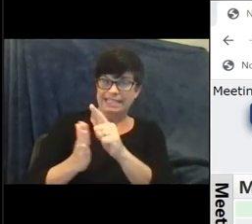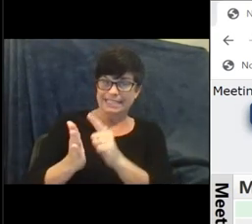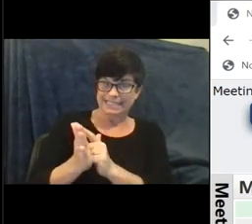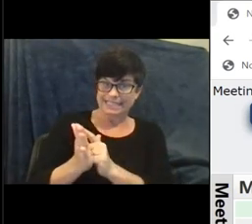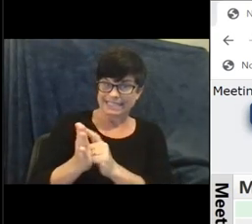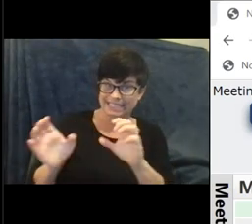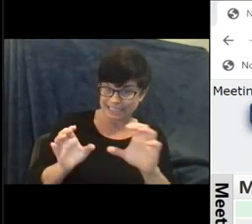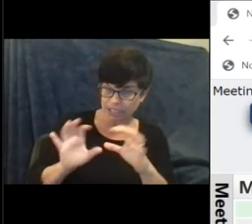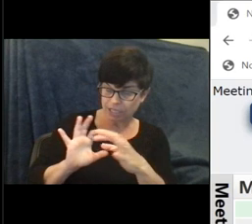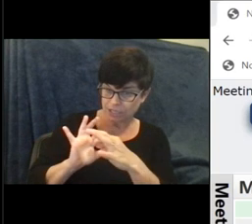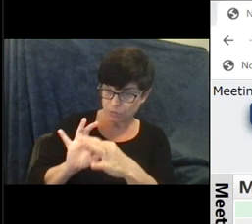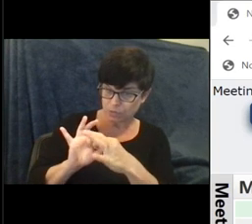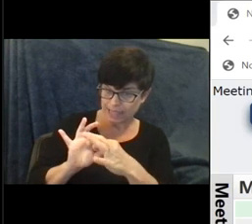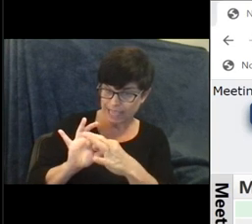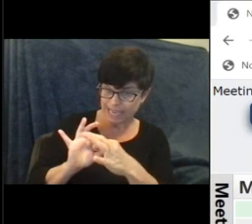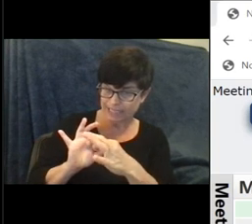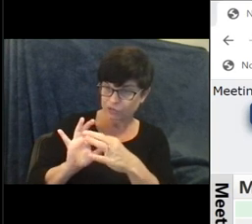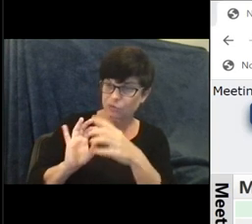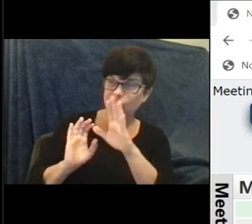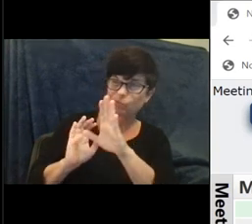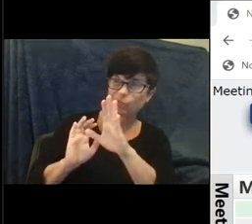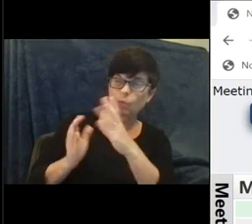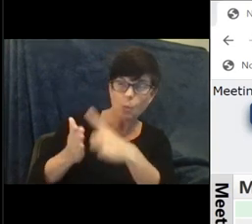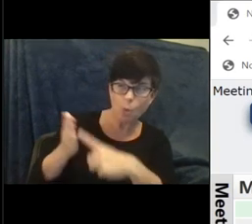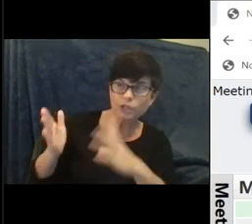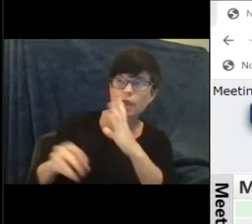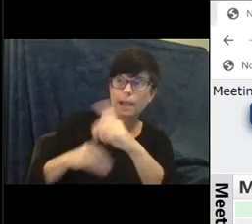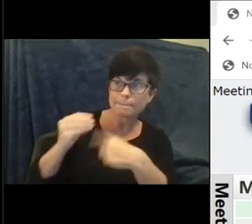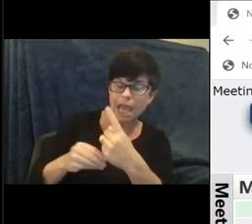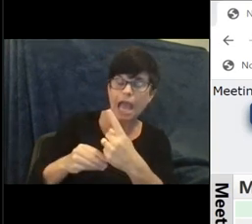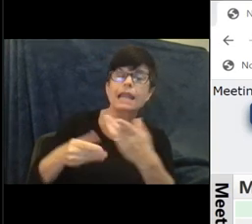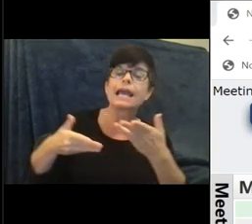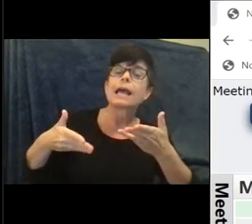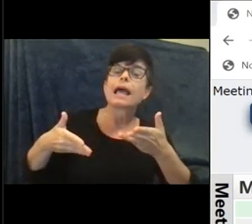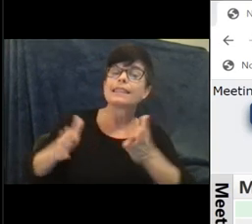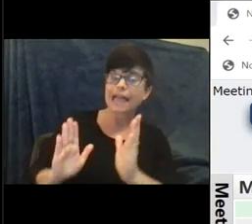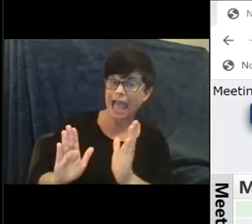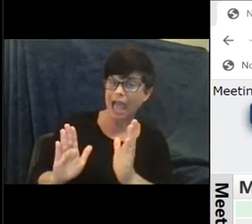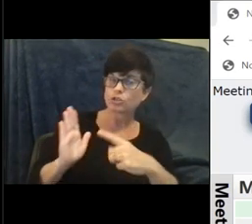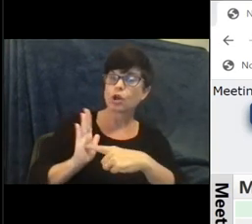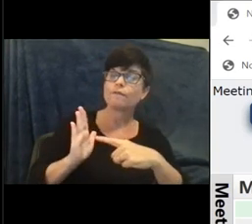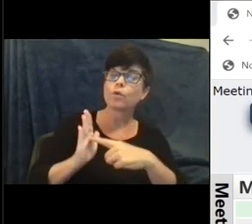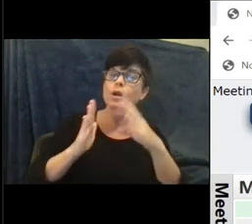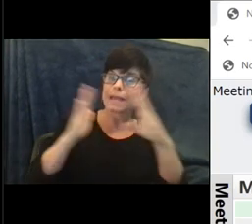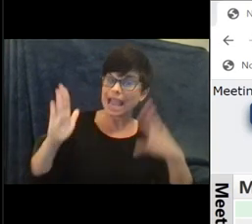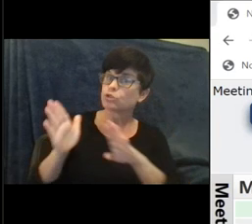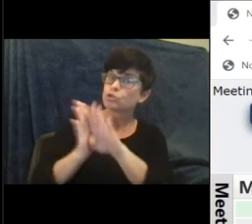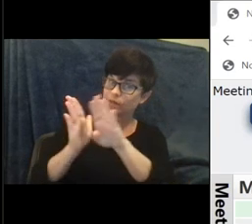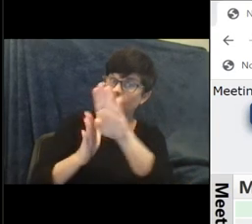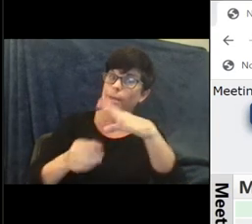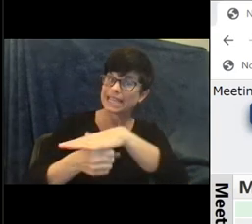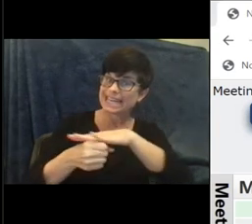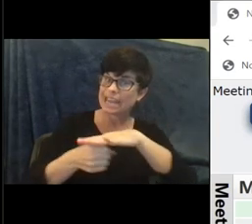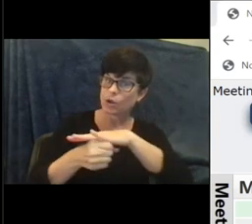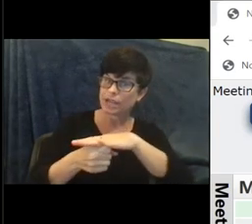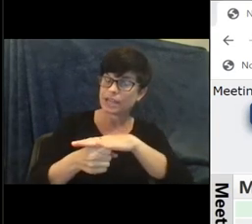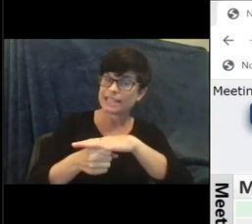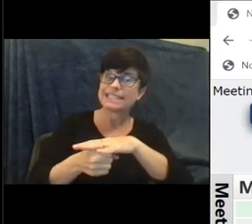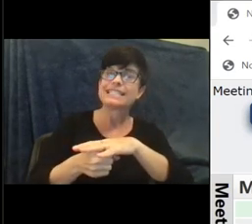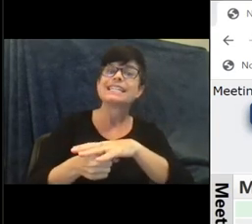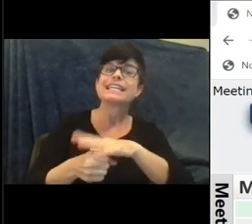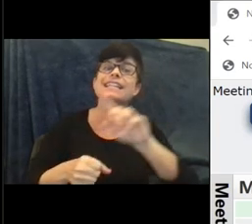does related to the concept that you're talking about is it permits affordable housing to be developed in areas that are zoned commercial